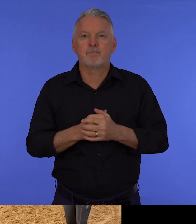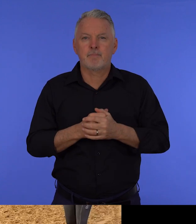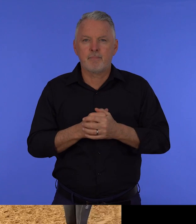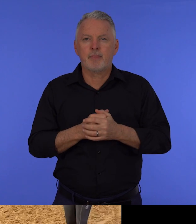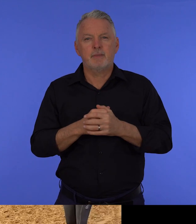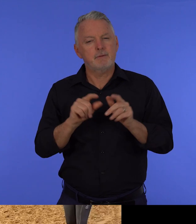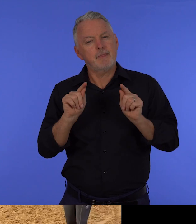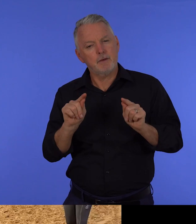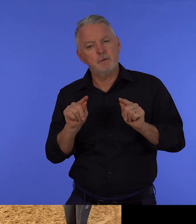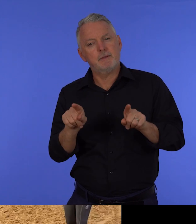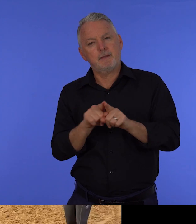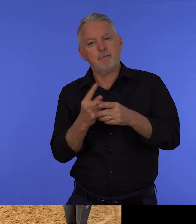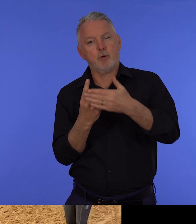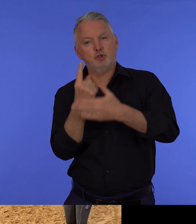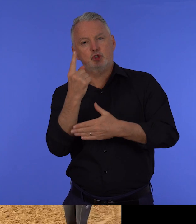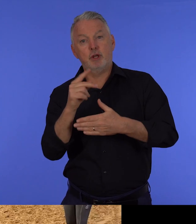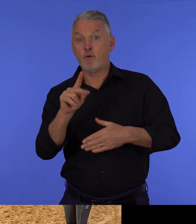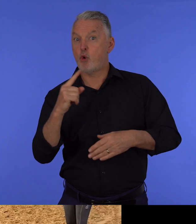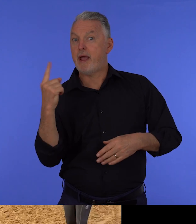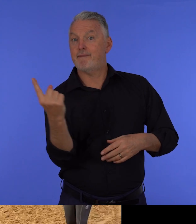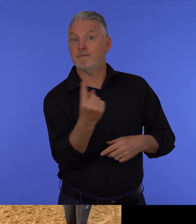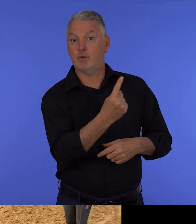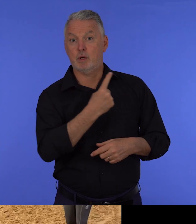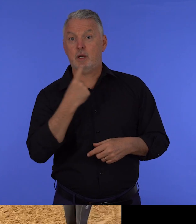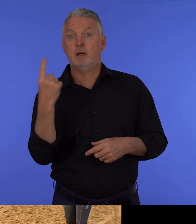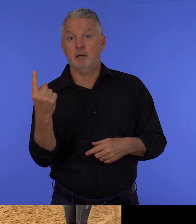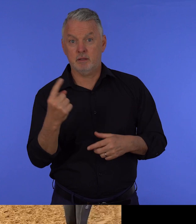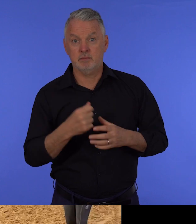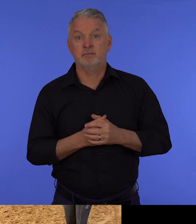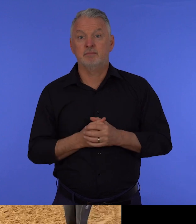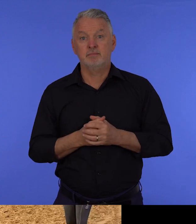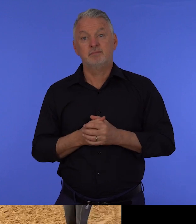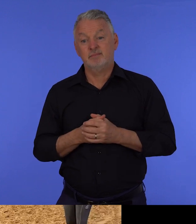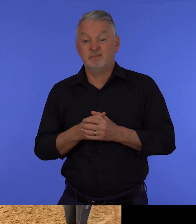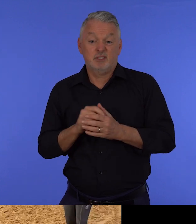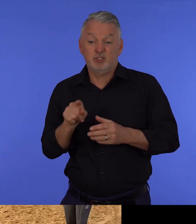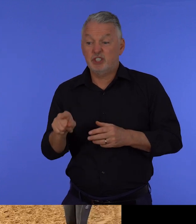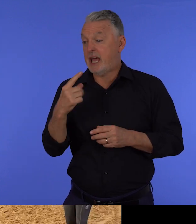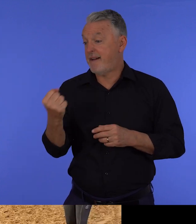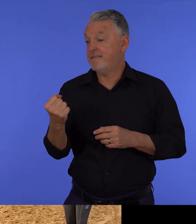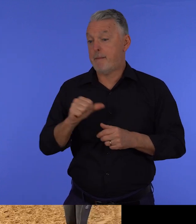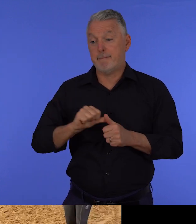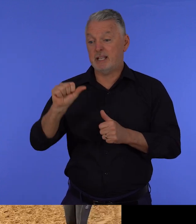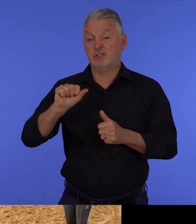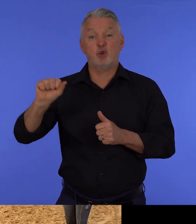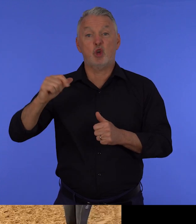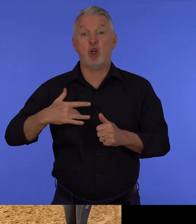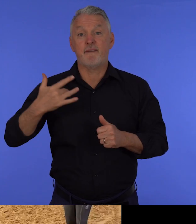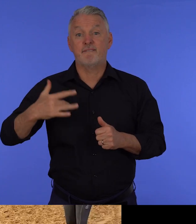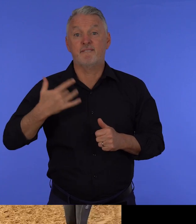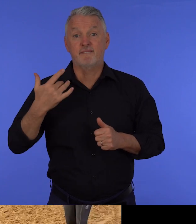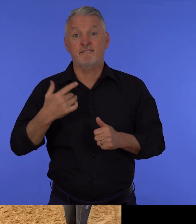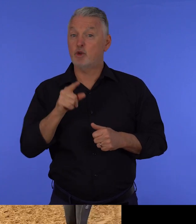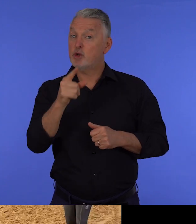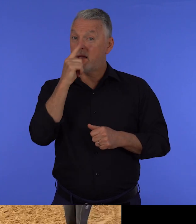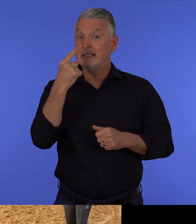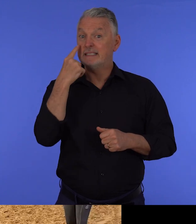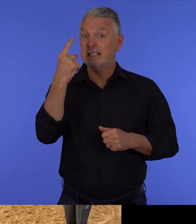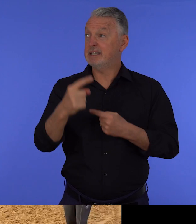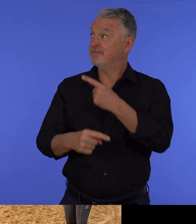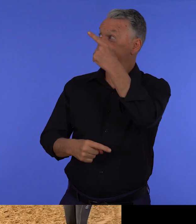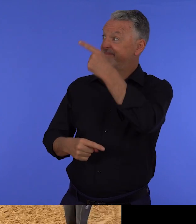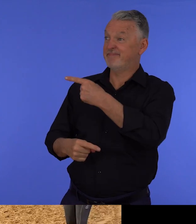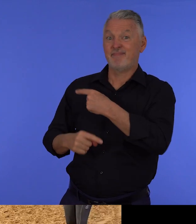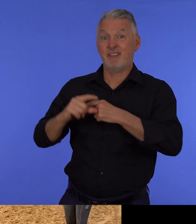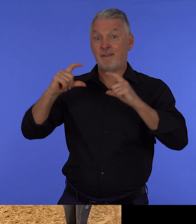teams, we've managed their teams. So it's about those same opportunities and giving her all of the opportunities of living